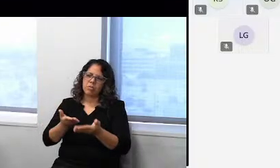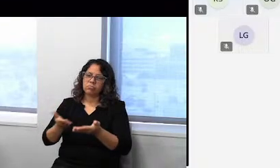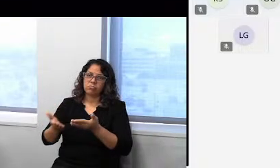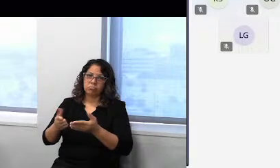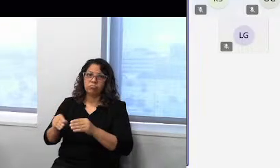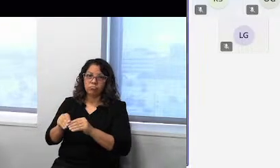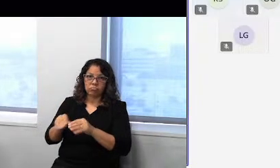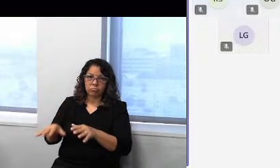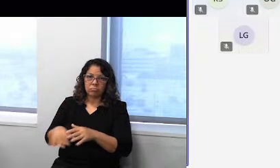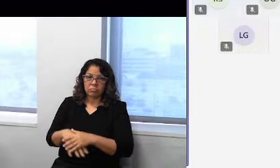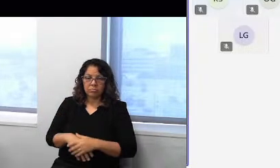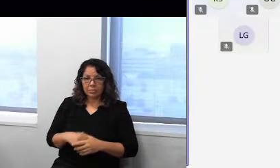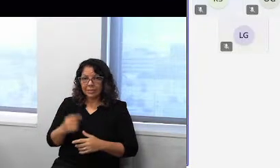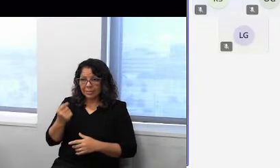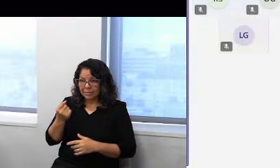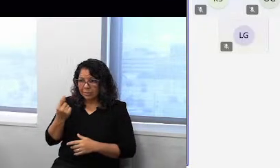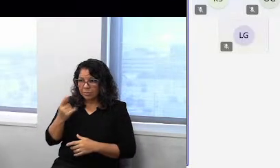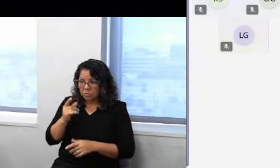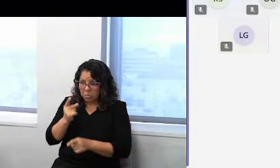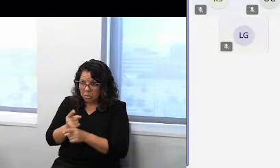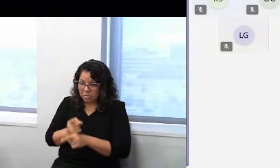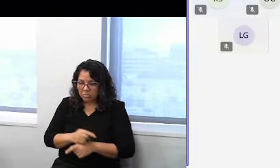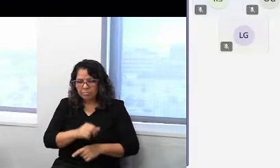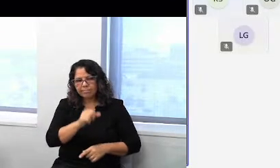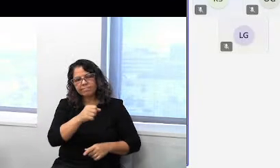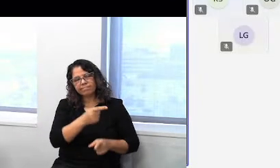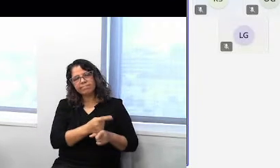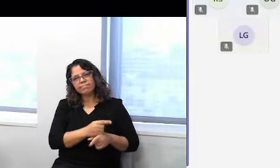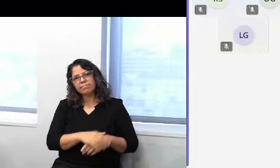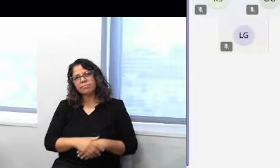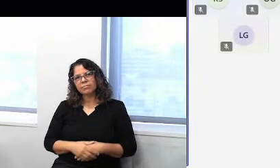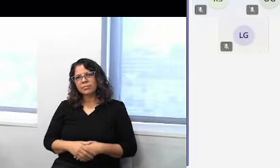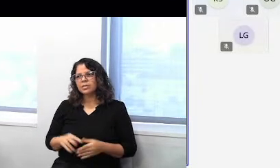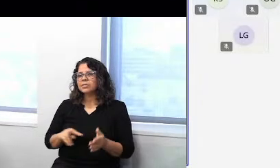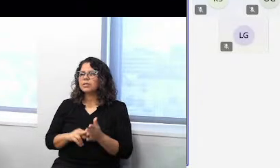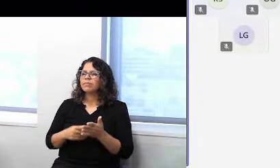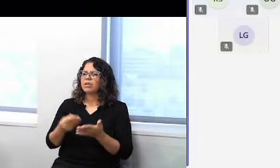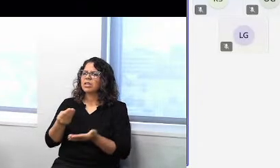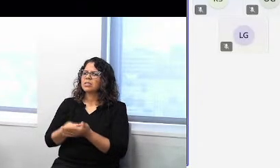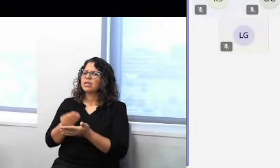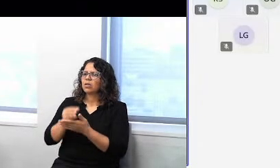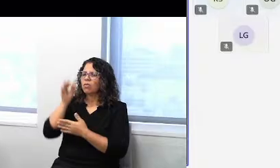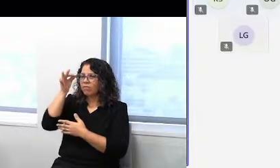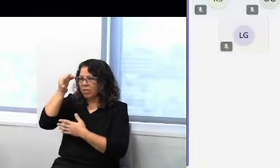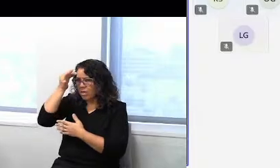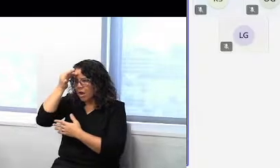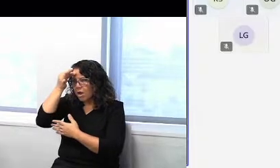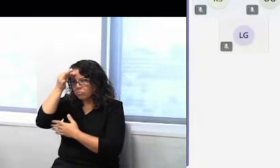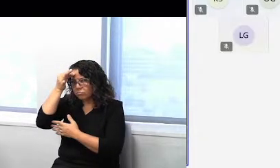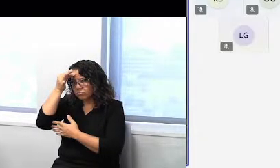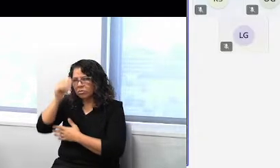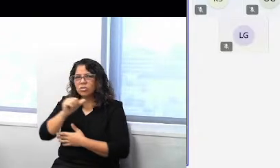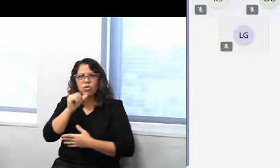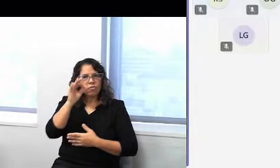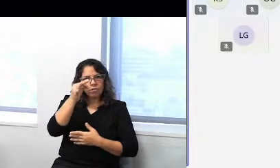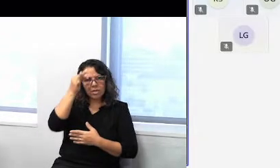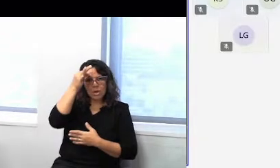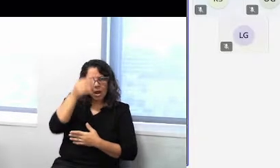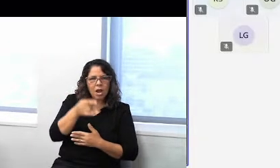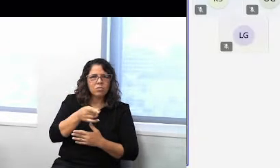So there are NFC or ratepayer dollars being allocated to these upgrade projects. Well, for those that are applicable, that is